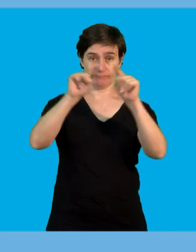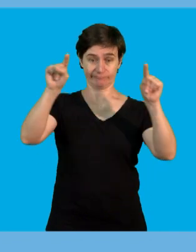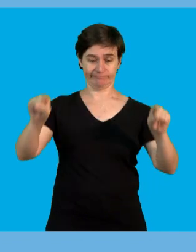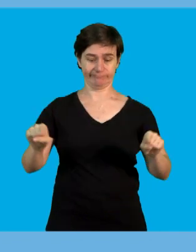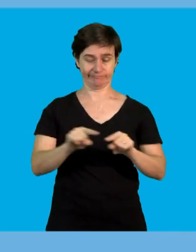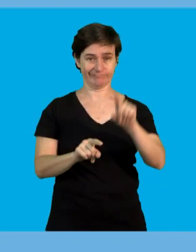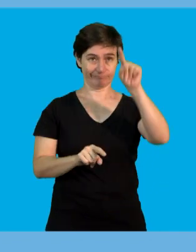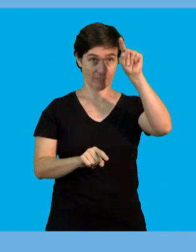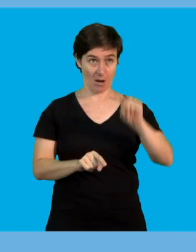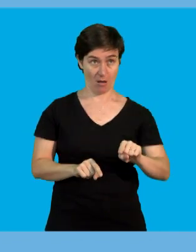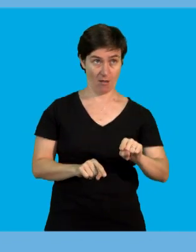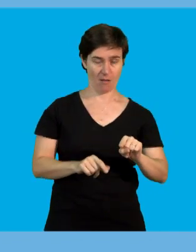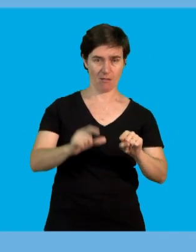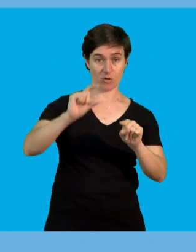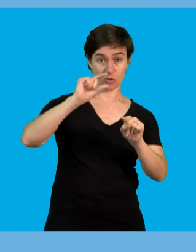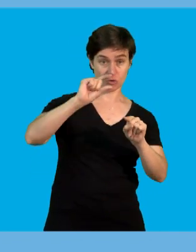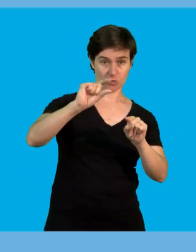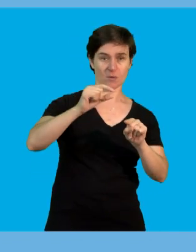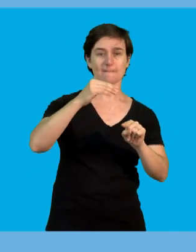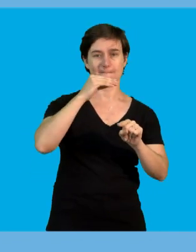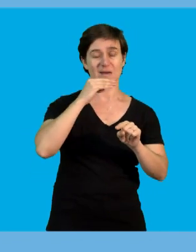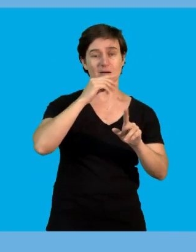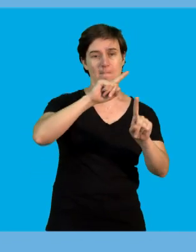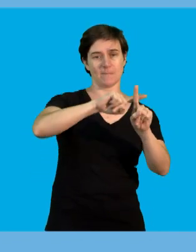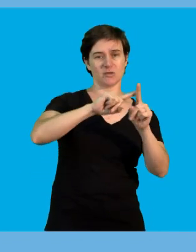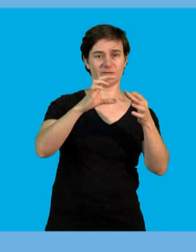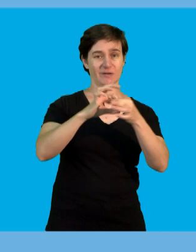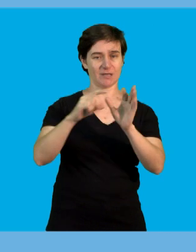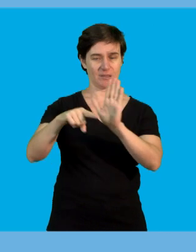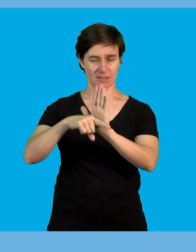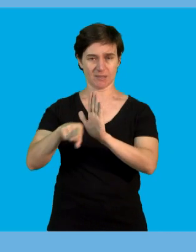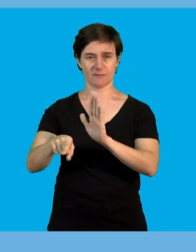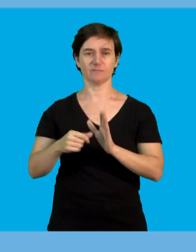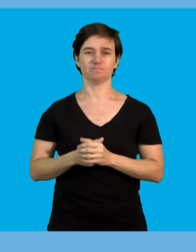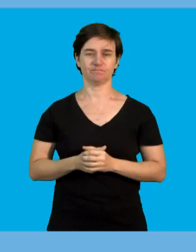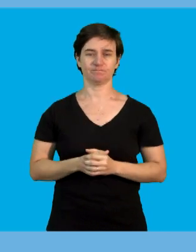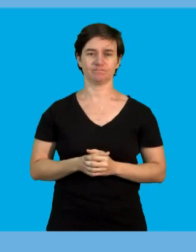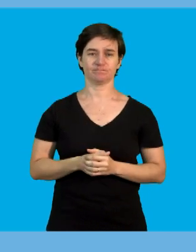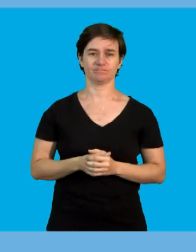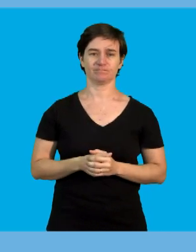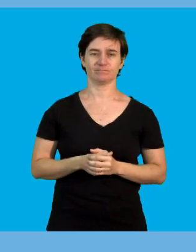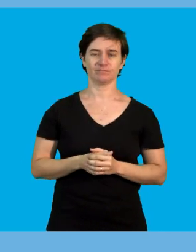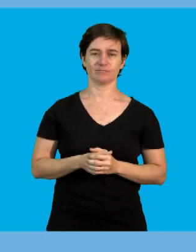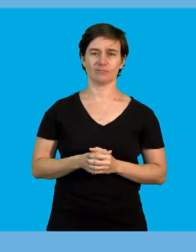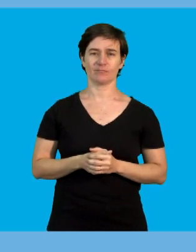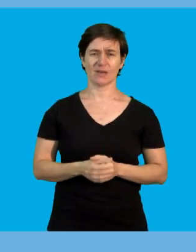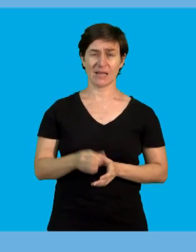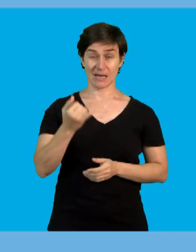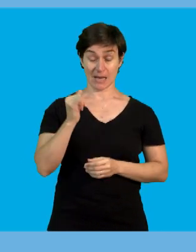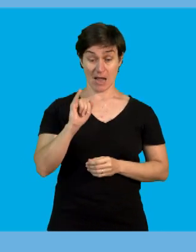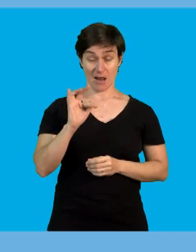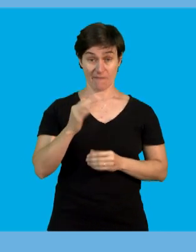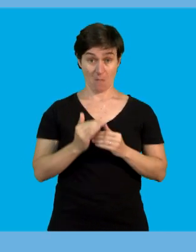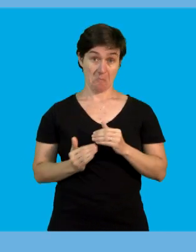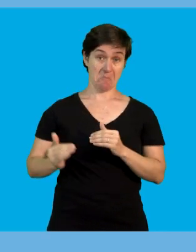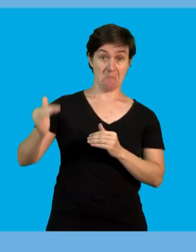negative terminal is connected to our positive terminal. Then, we're also going to now have another cell, because if we have more